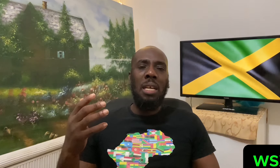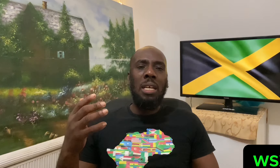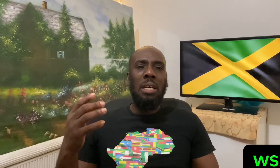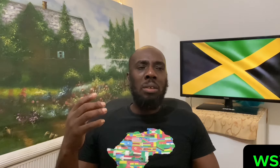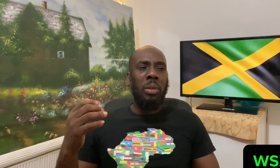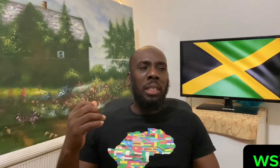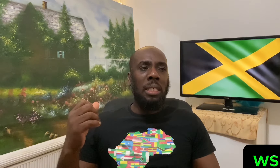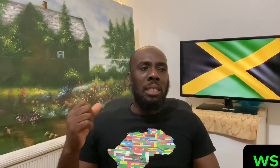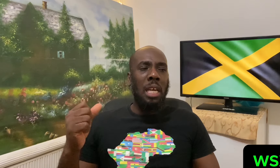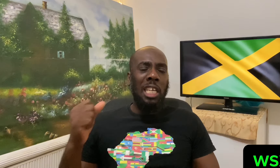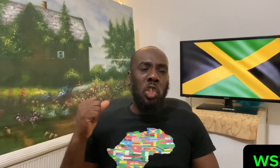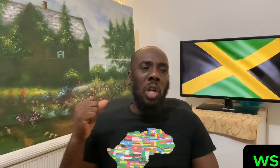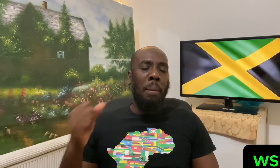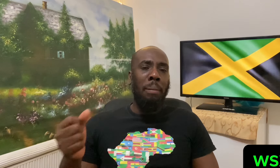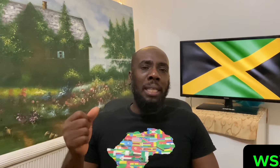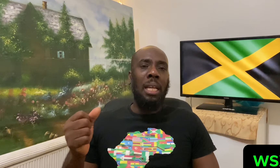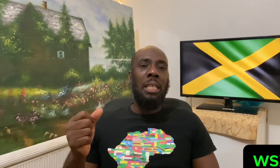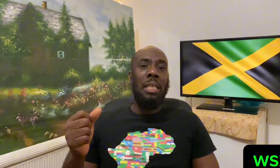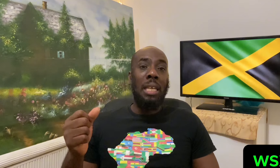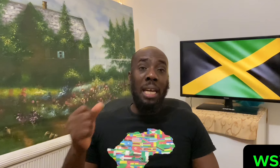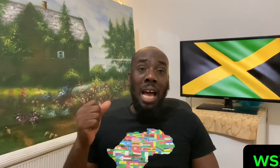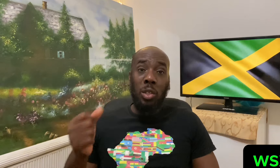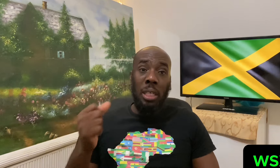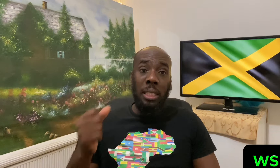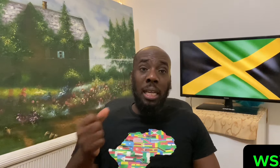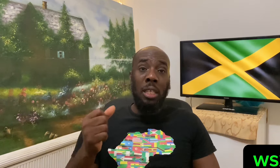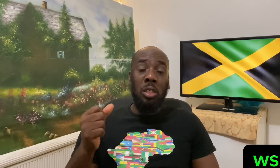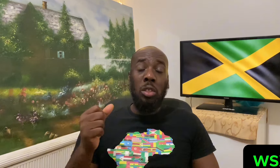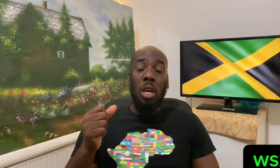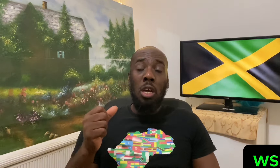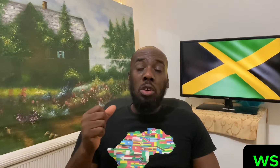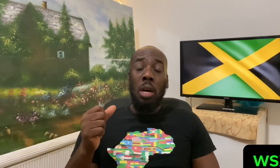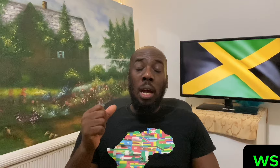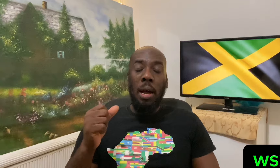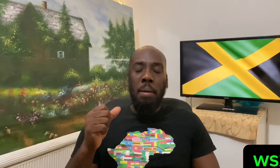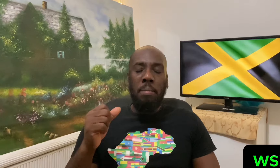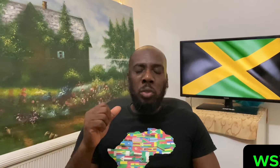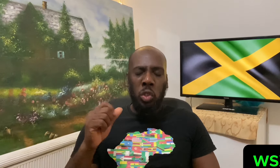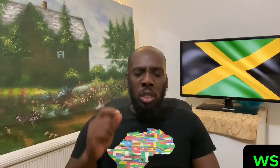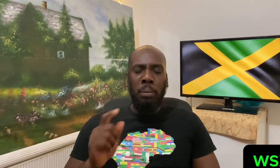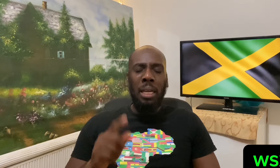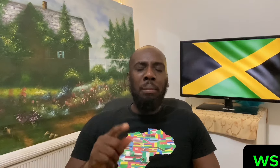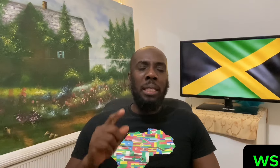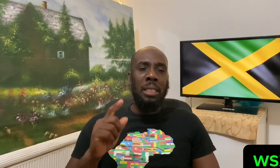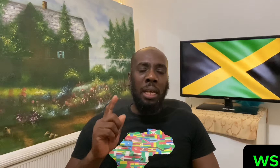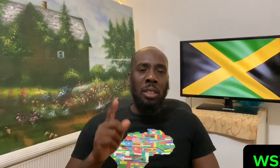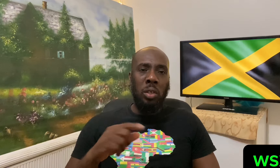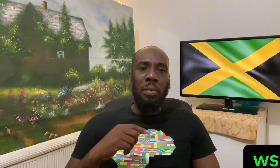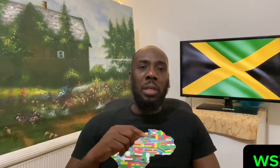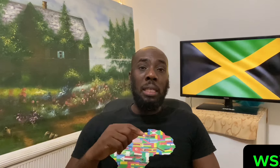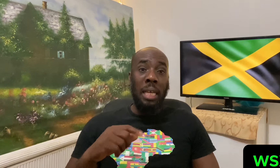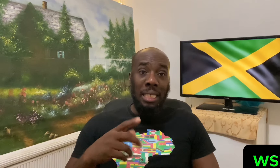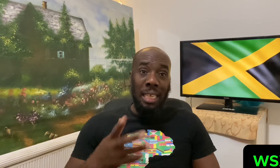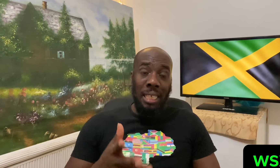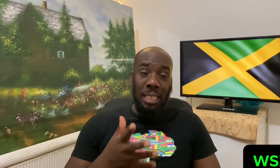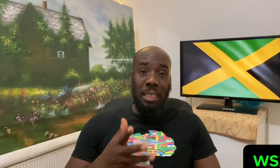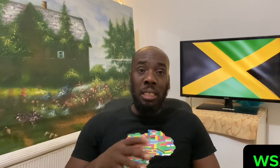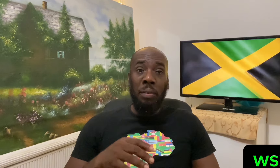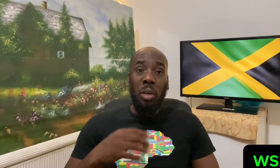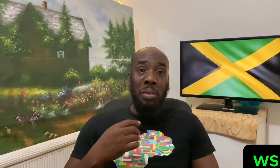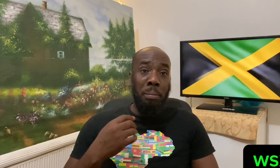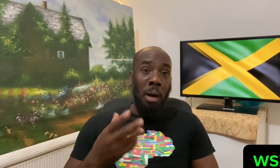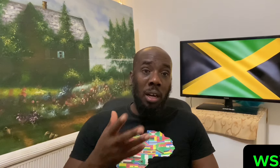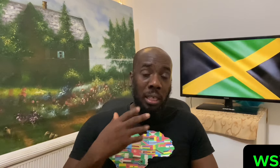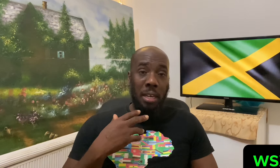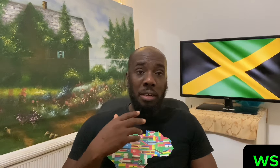citizens with this tribal mentality. And they actually said that Julius Malema is not South African. They said this,